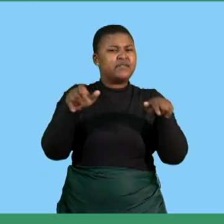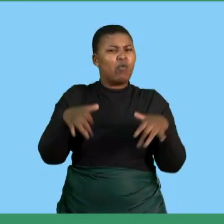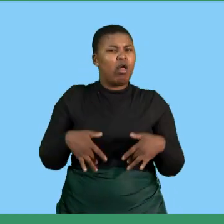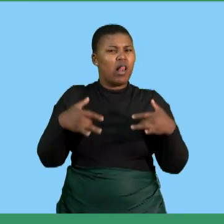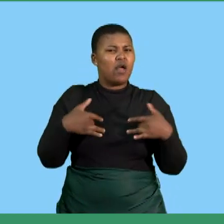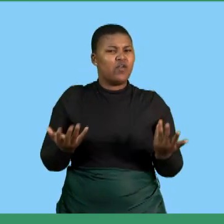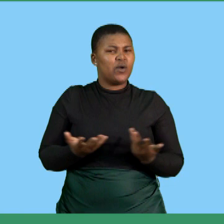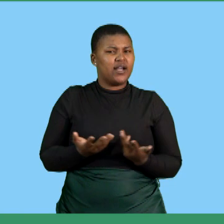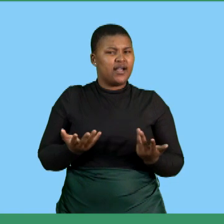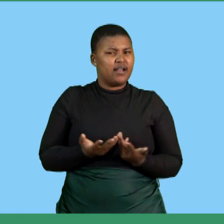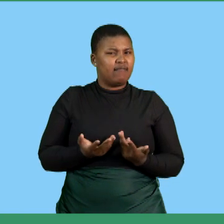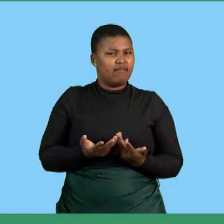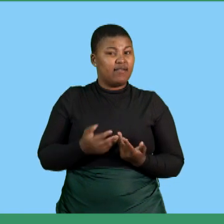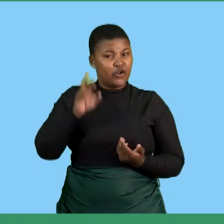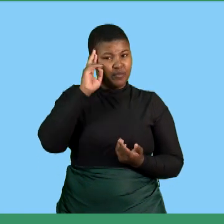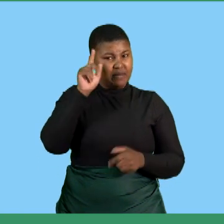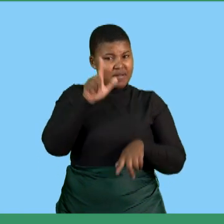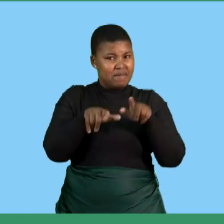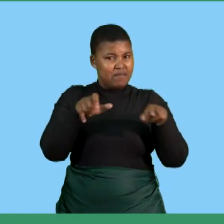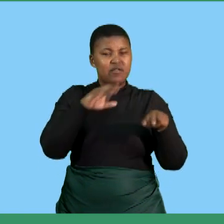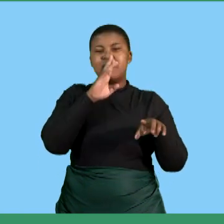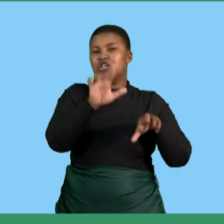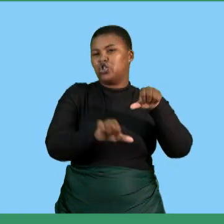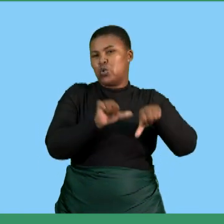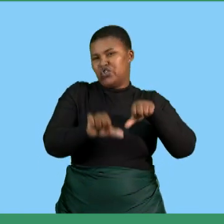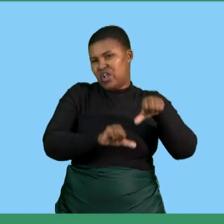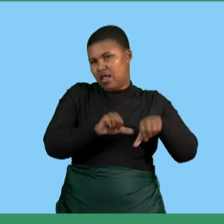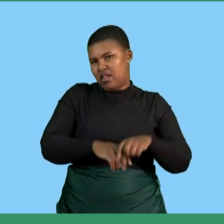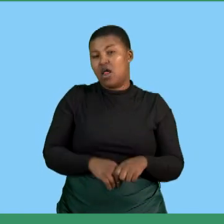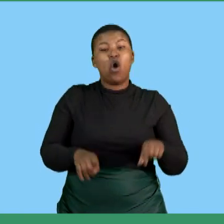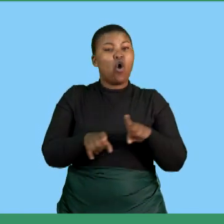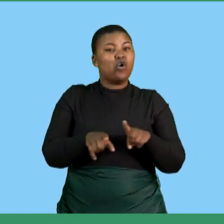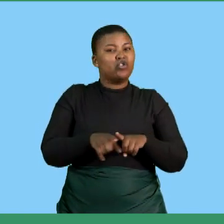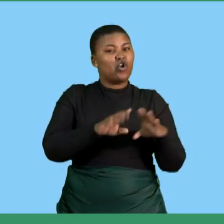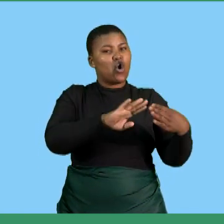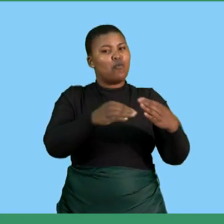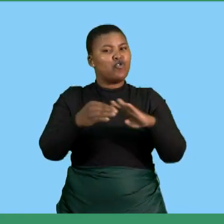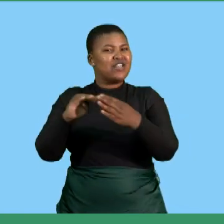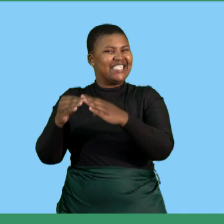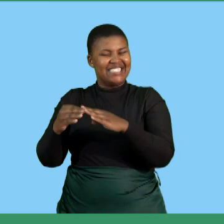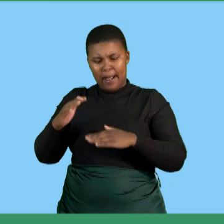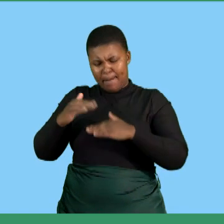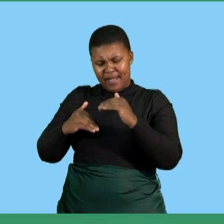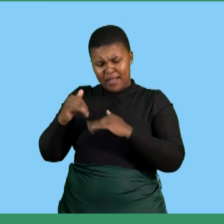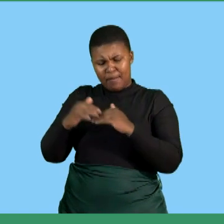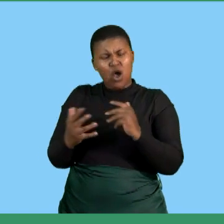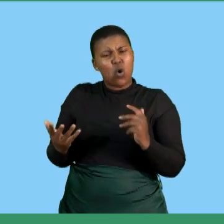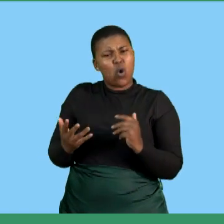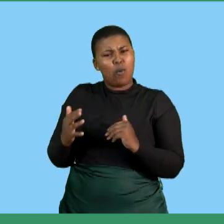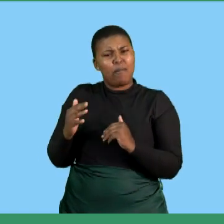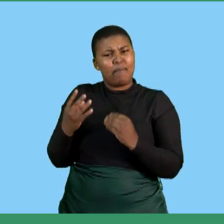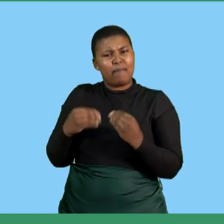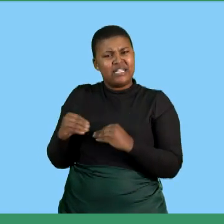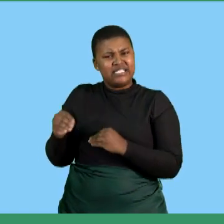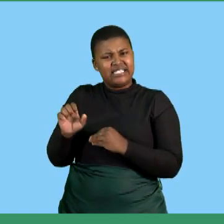people live. So remember, when we refer to people, it's social. And the society or the community in which the